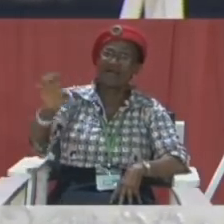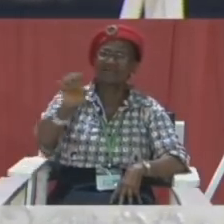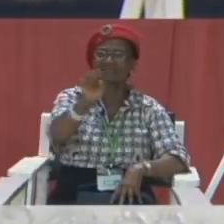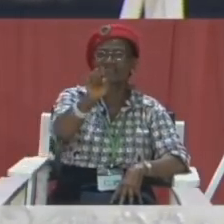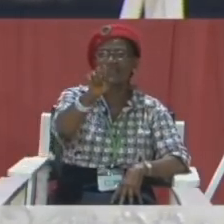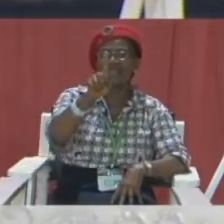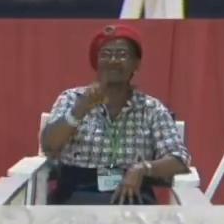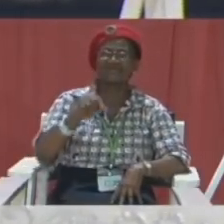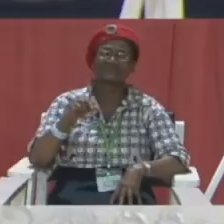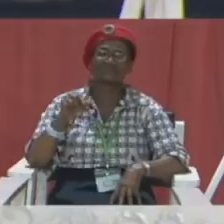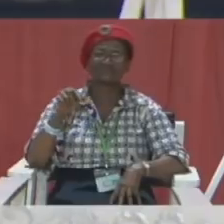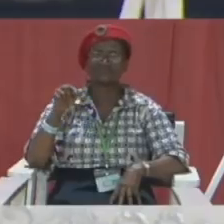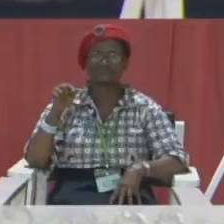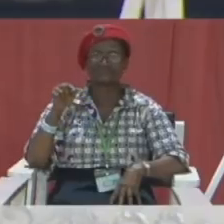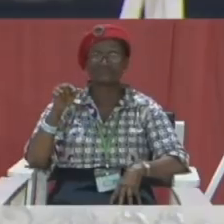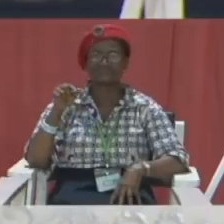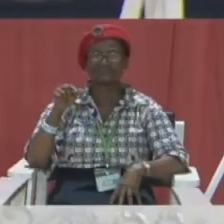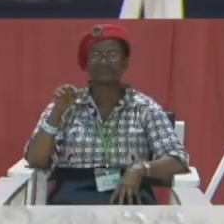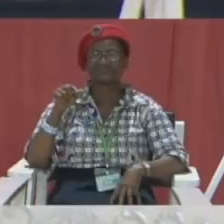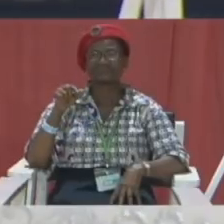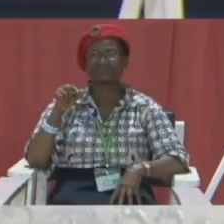adota ese kokonla.